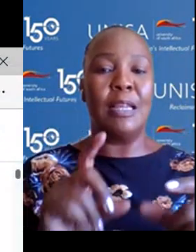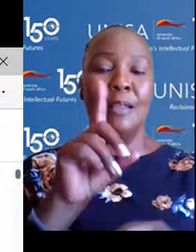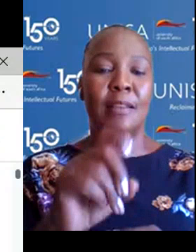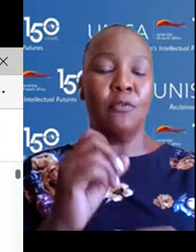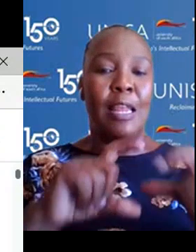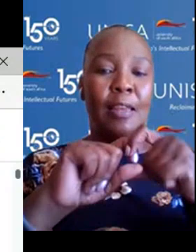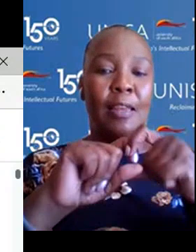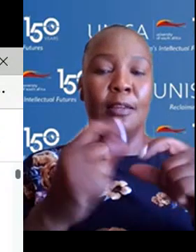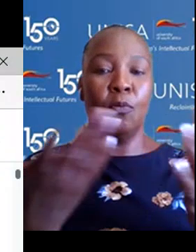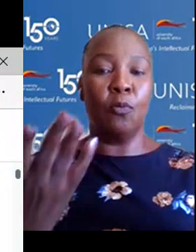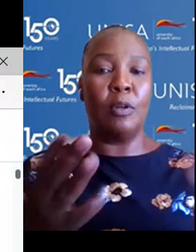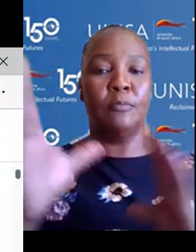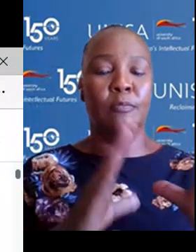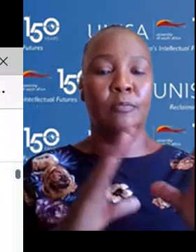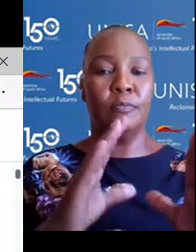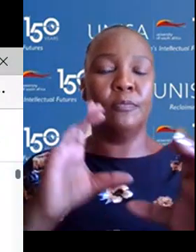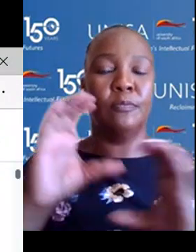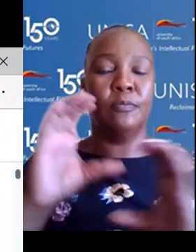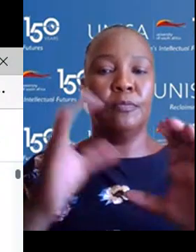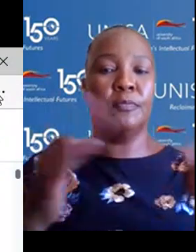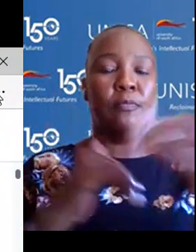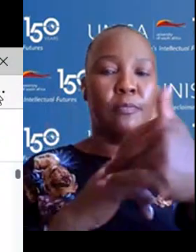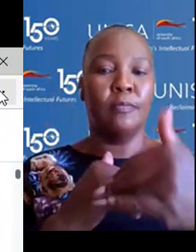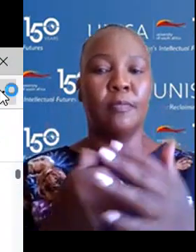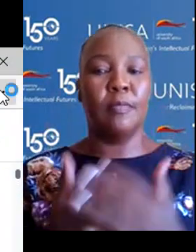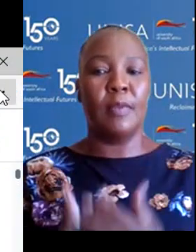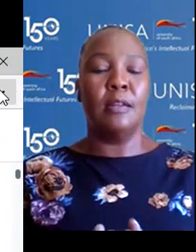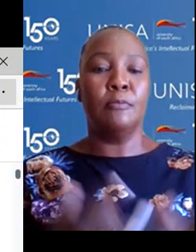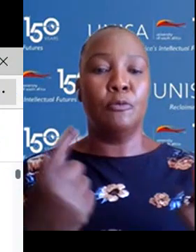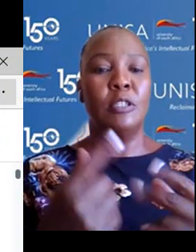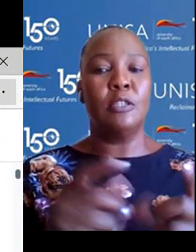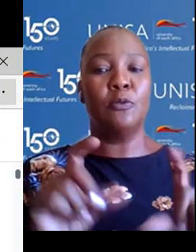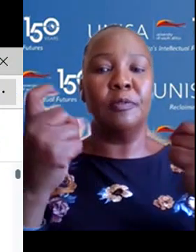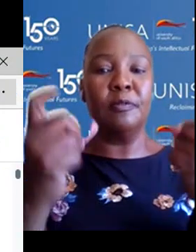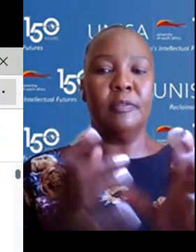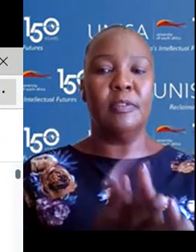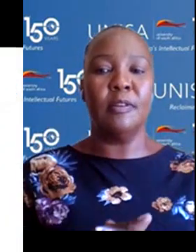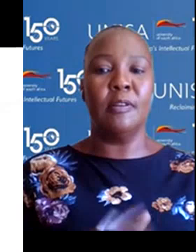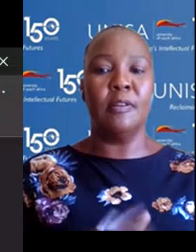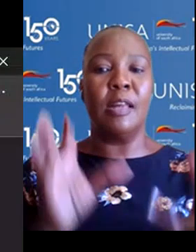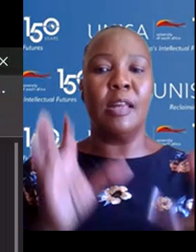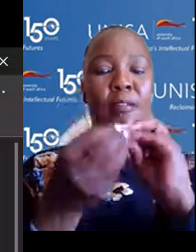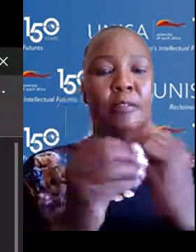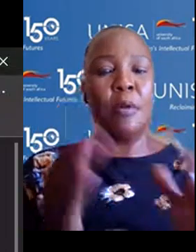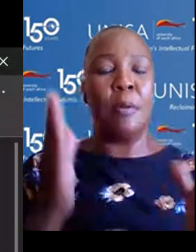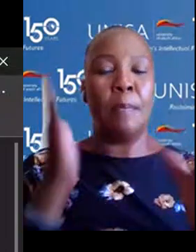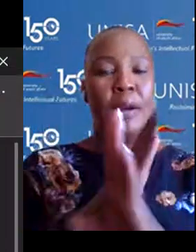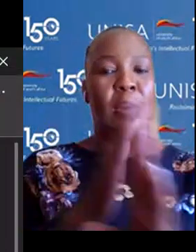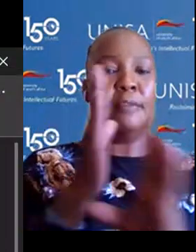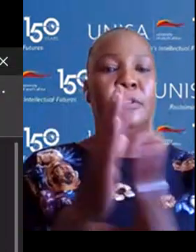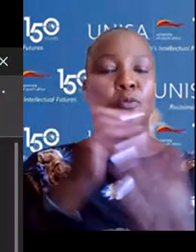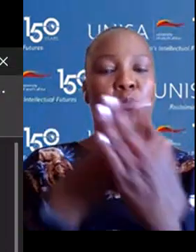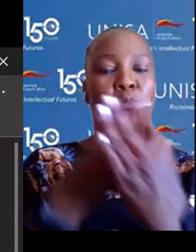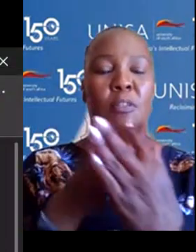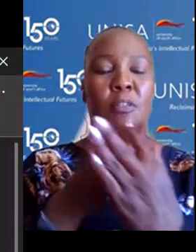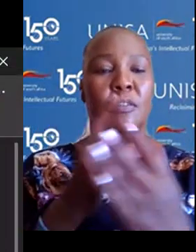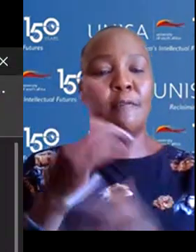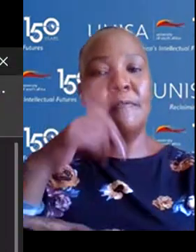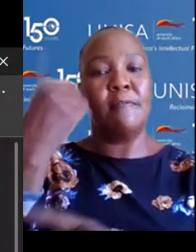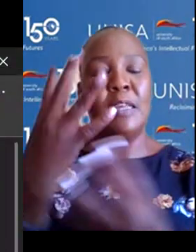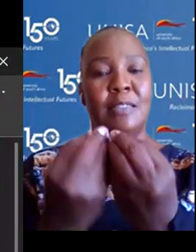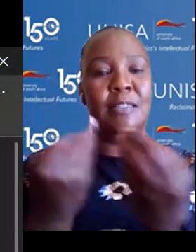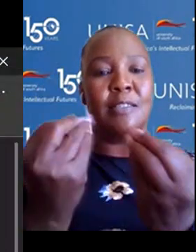chat. Okay, fabulous. So let me do this quickly then. Let me just create a private window. Okay, so first thing you're